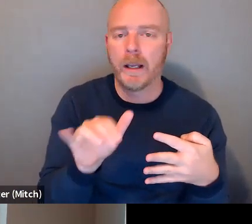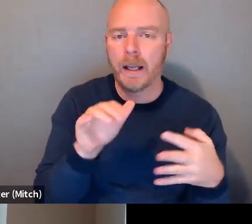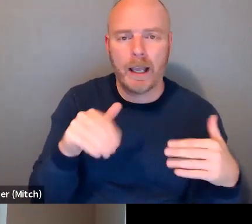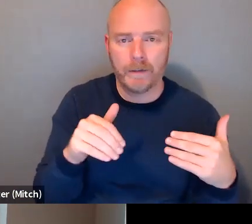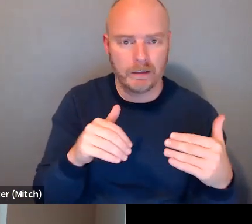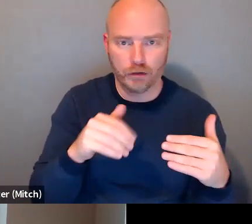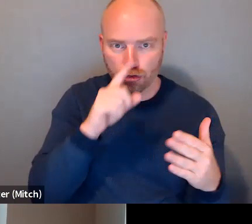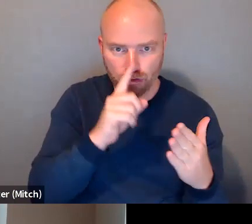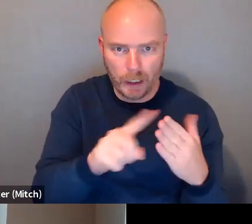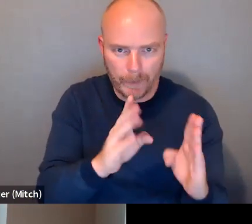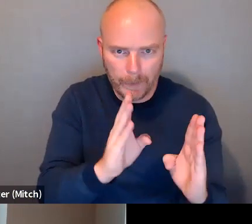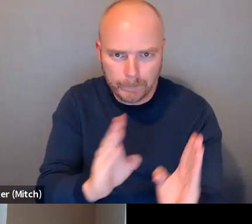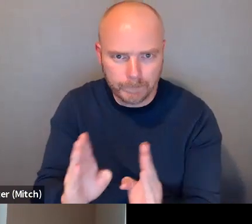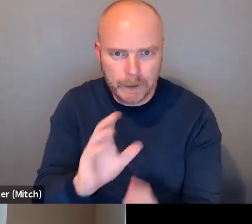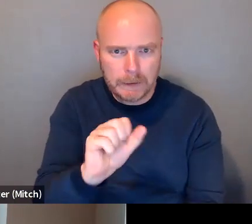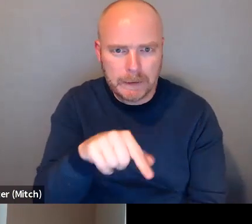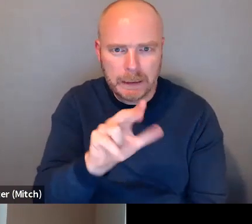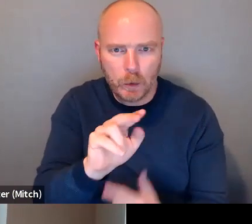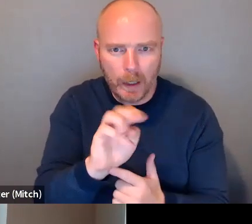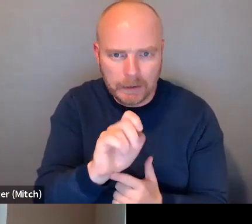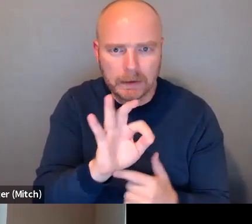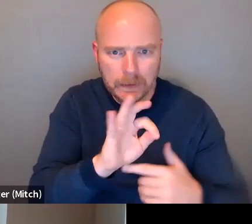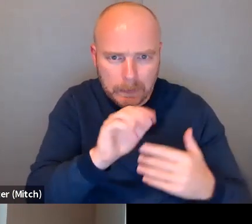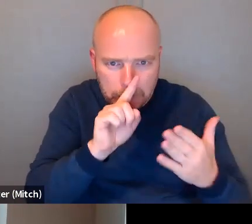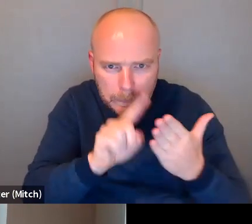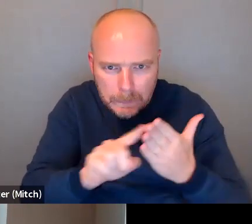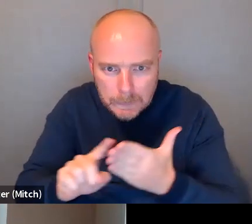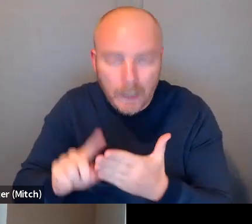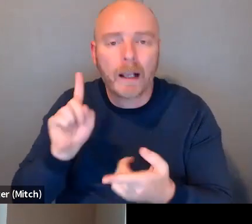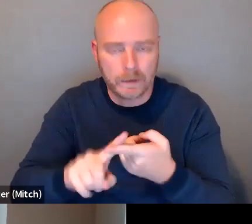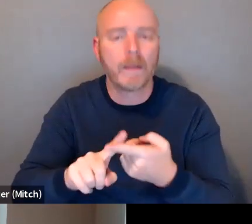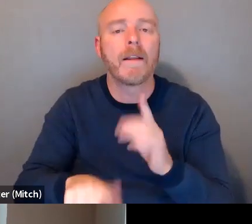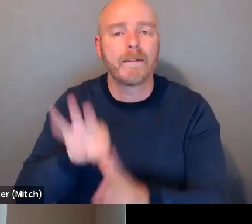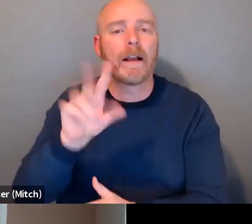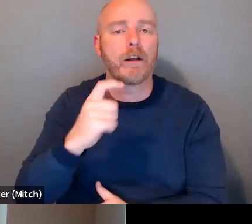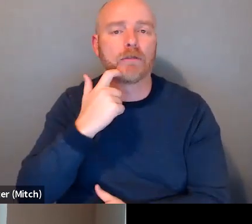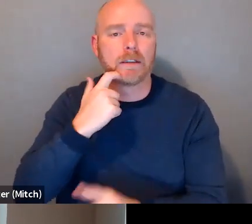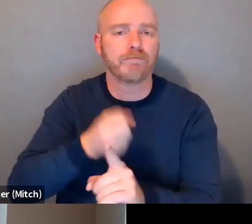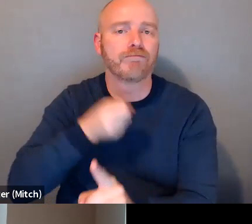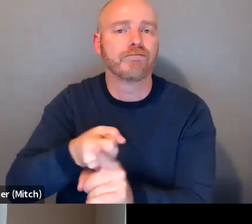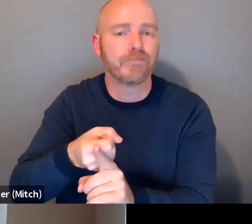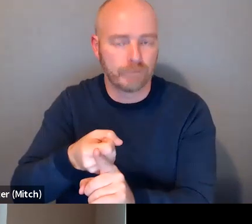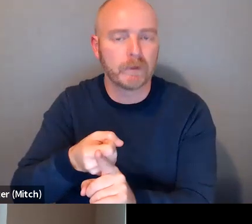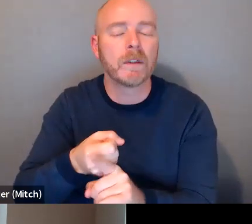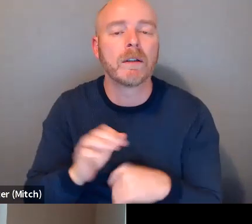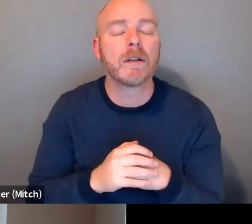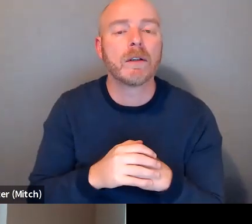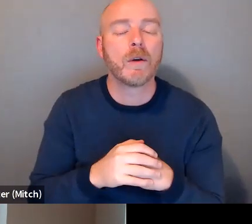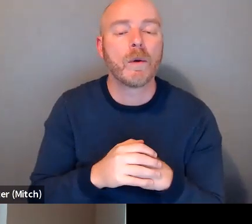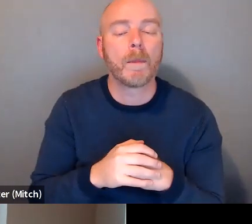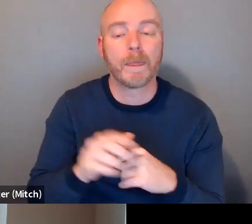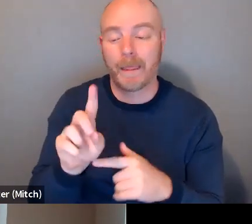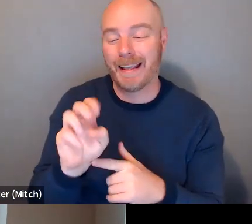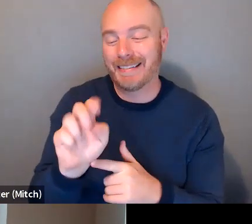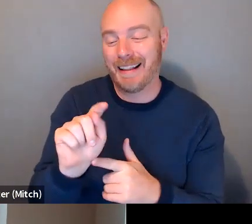sequenced until just recently, so we were not knowledgeable about it until just recently. The